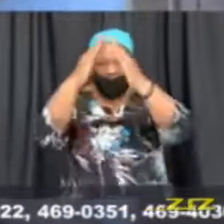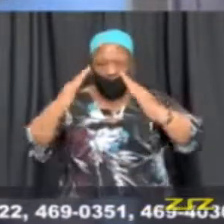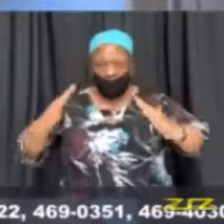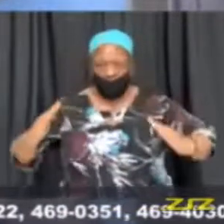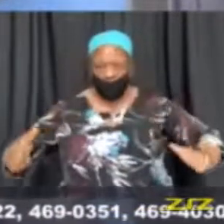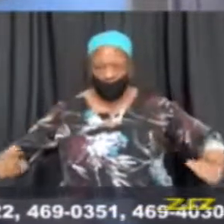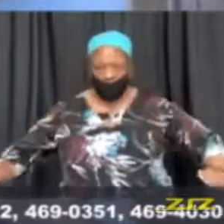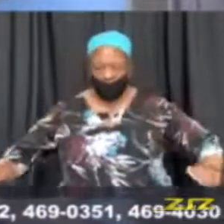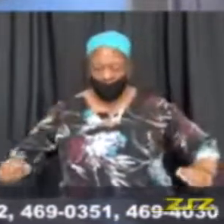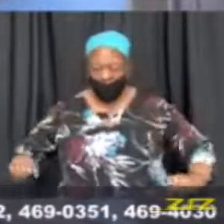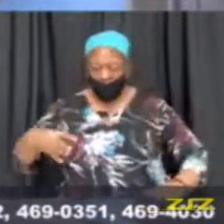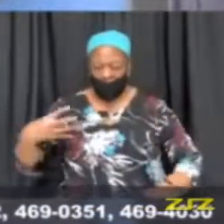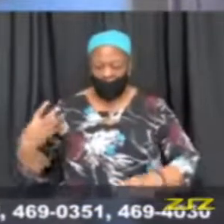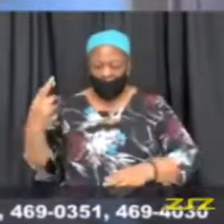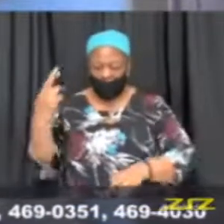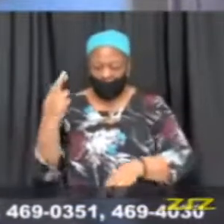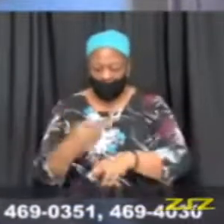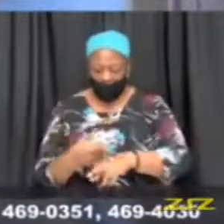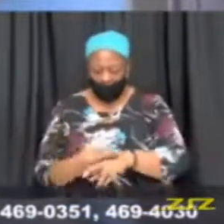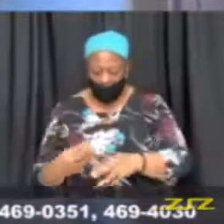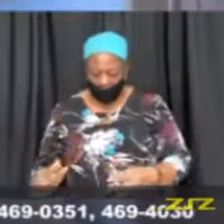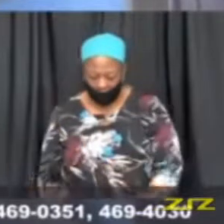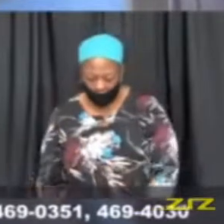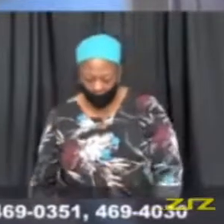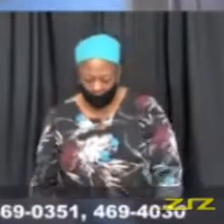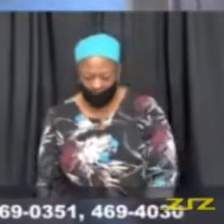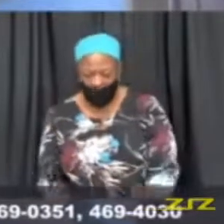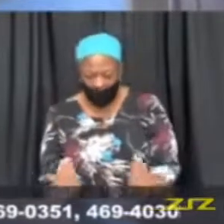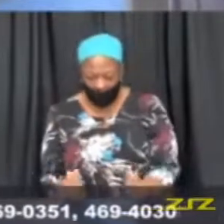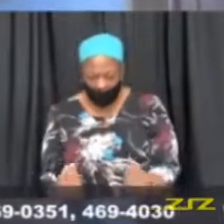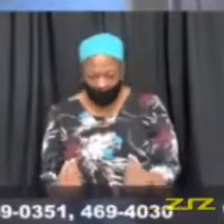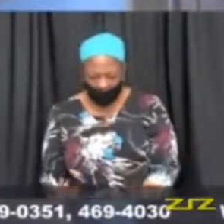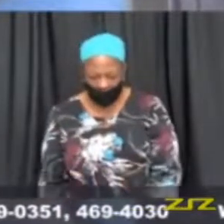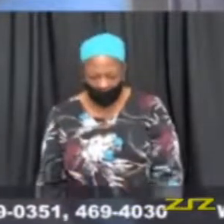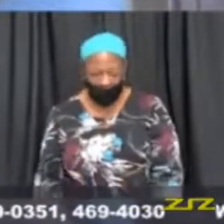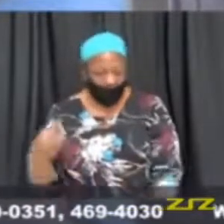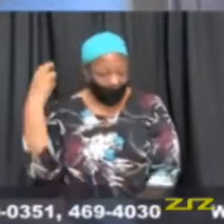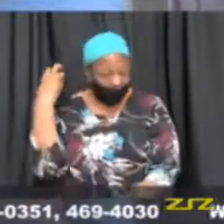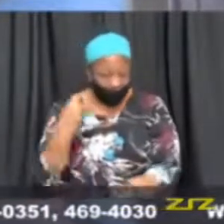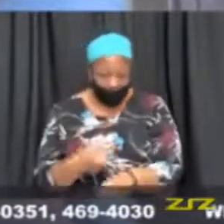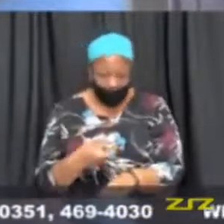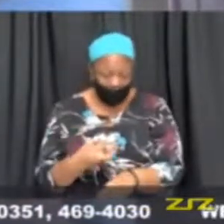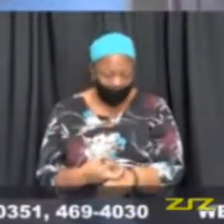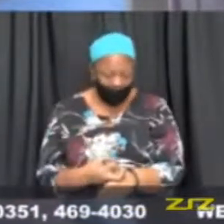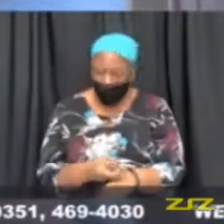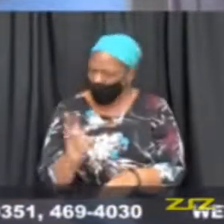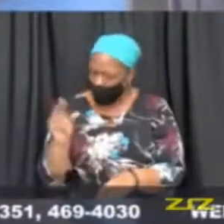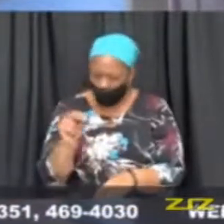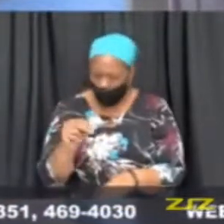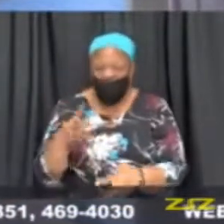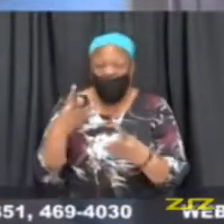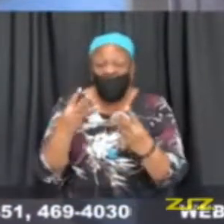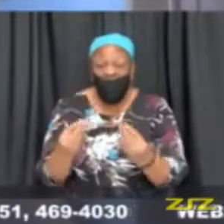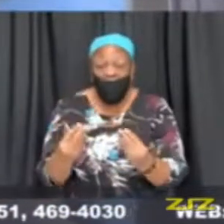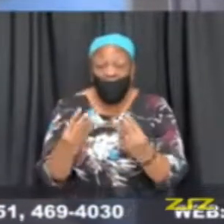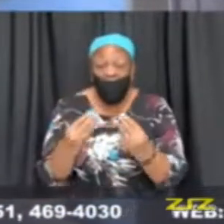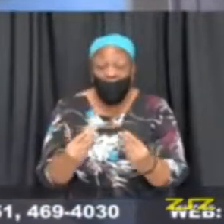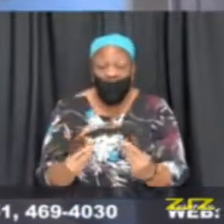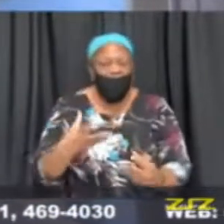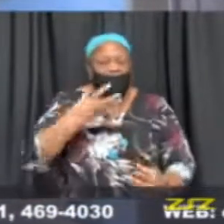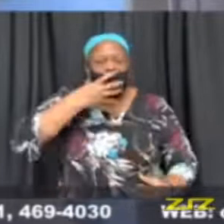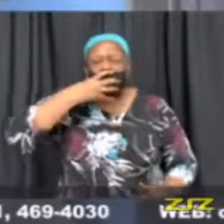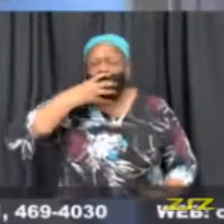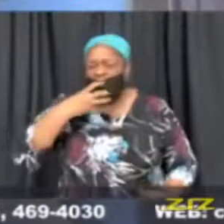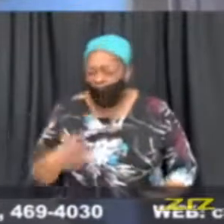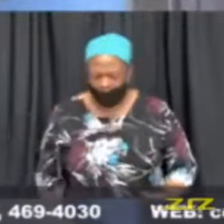And now to go back to another thing, we cannot predict volcanic eruptions. What we do is